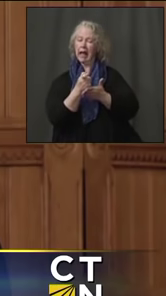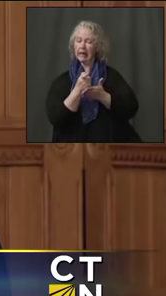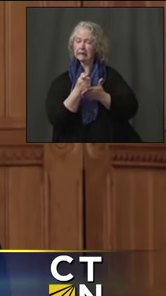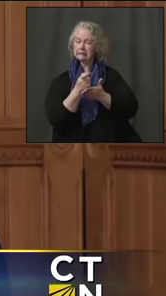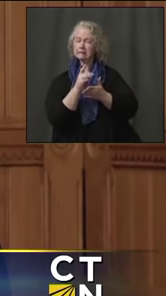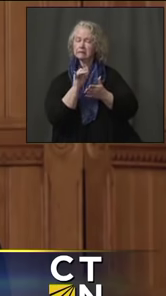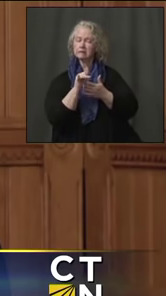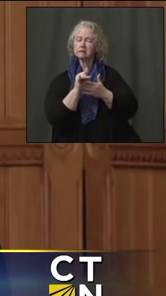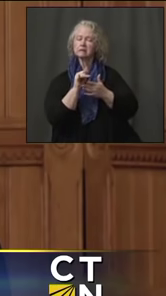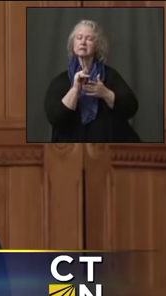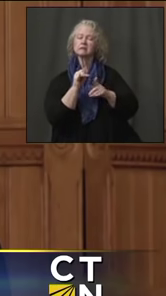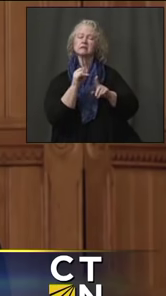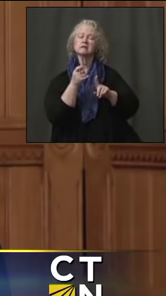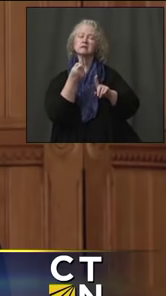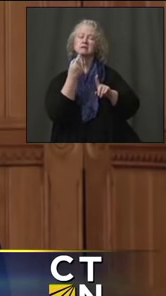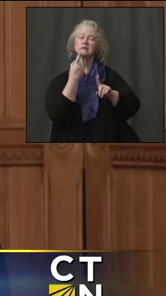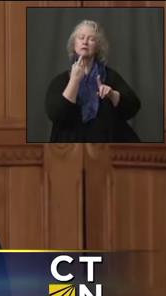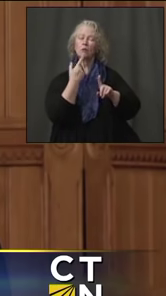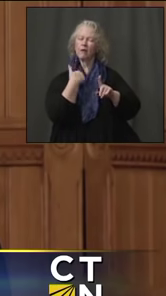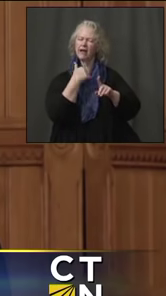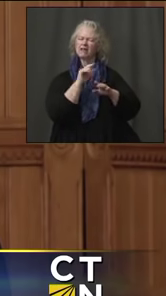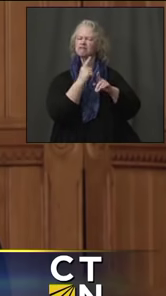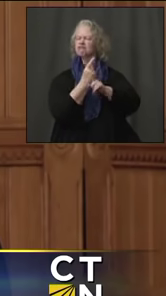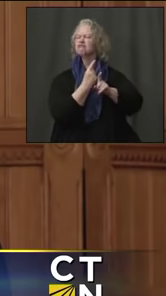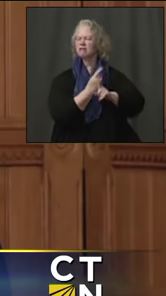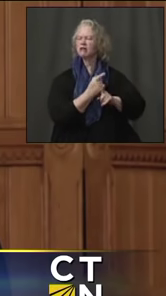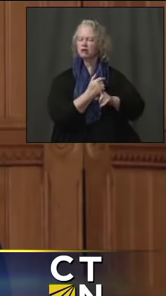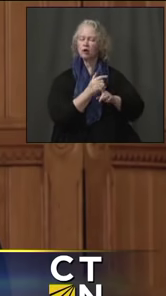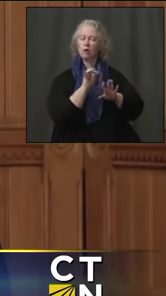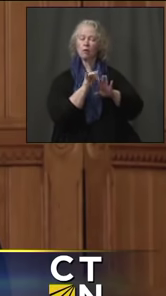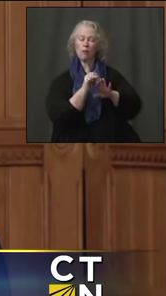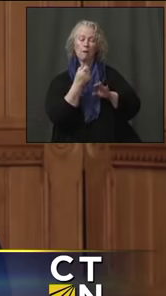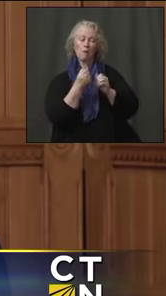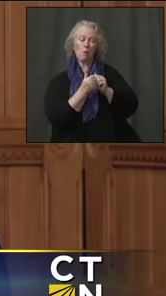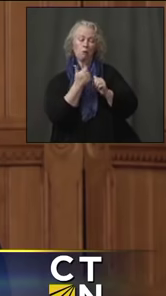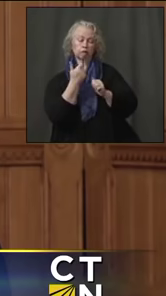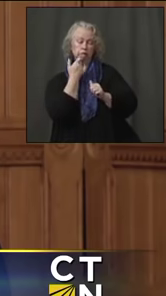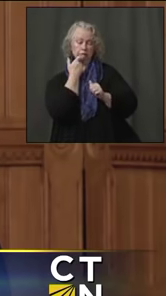the new requirements in recent years are individuals that